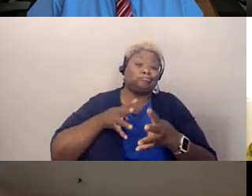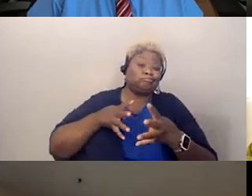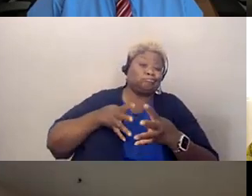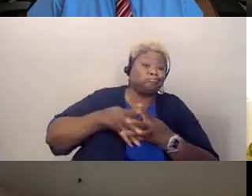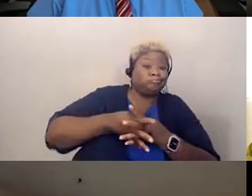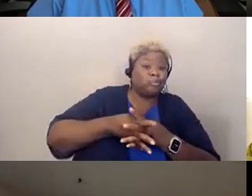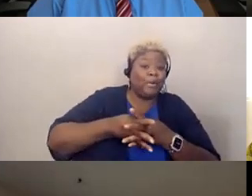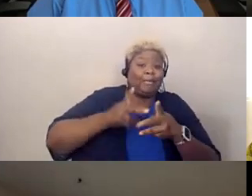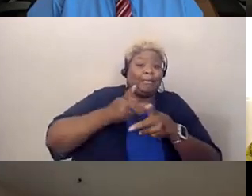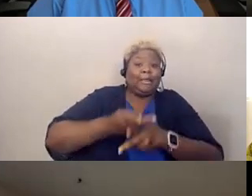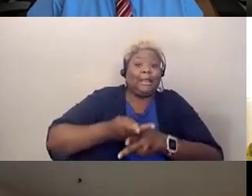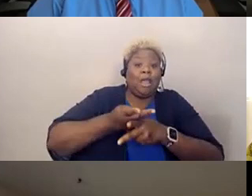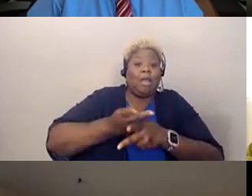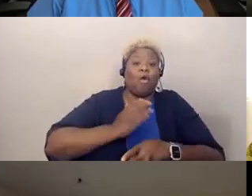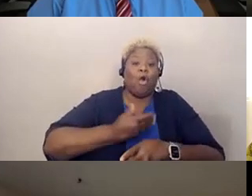yet.